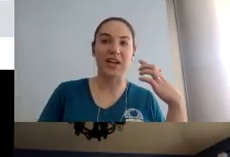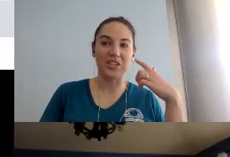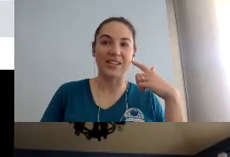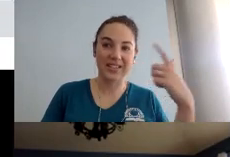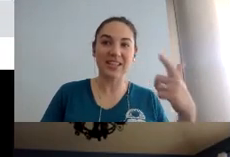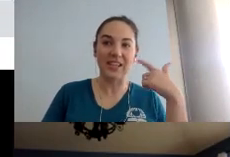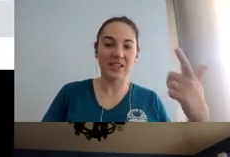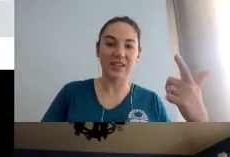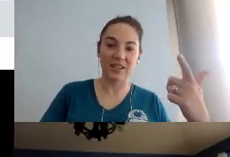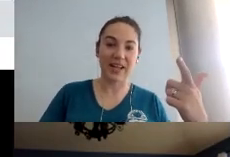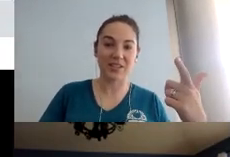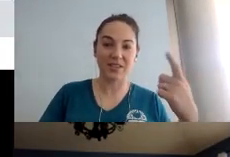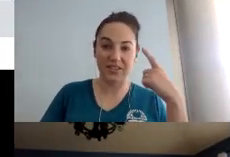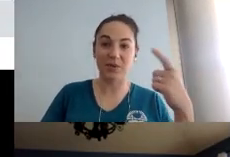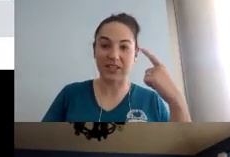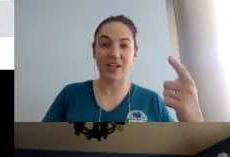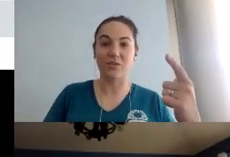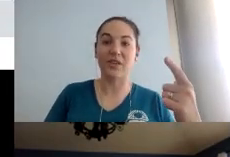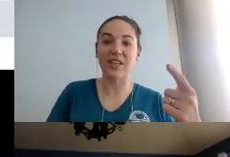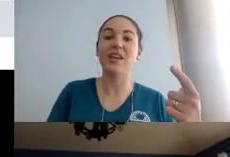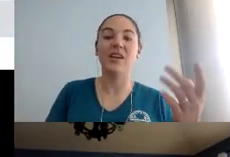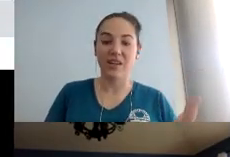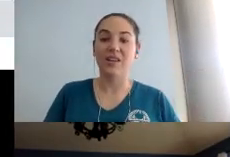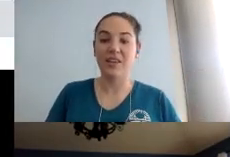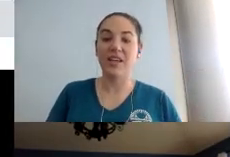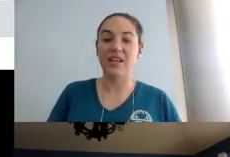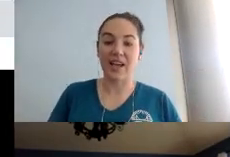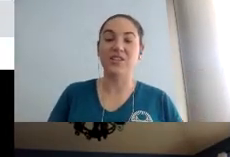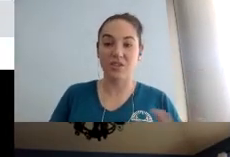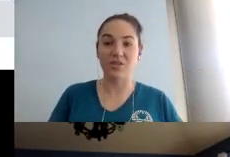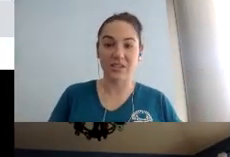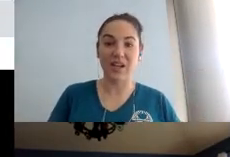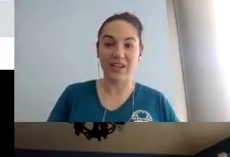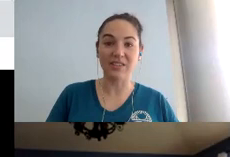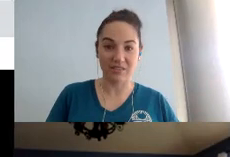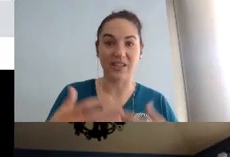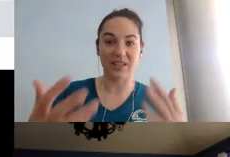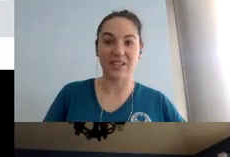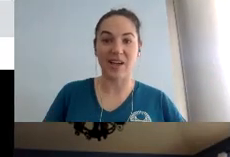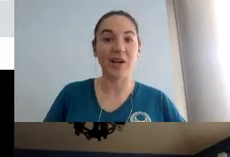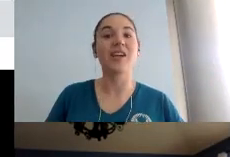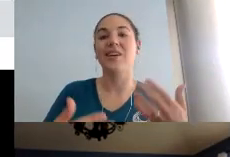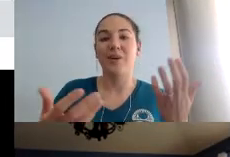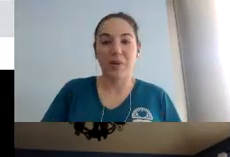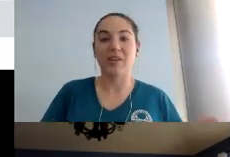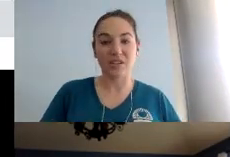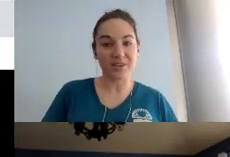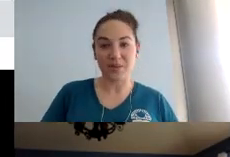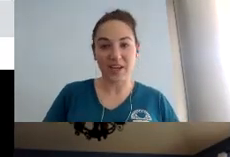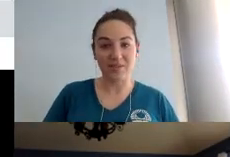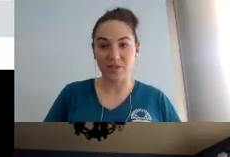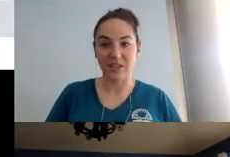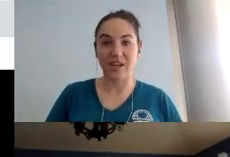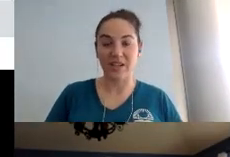want to actually see the class, see what the classroom looks like, they can ask their student to log in and they can see it that way. Parents